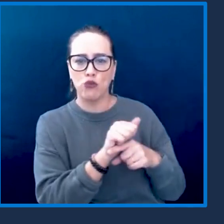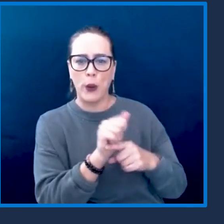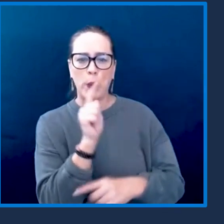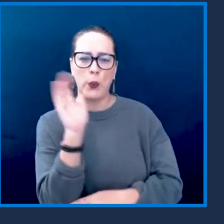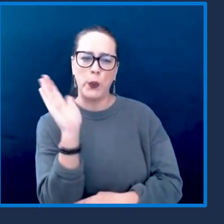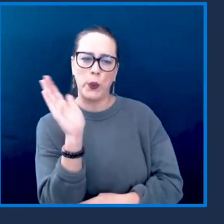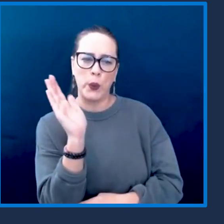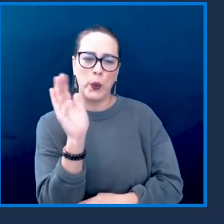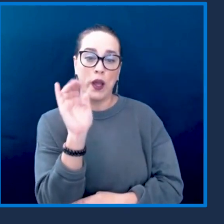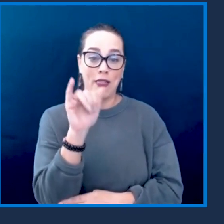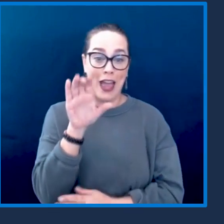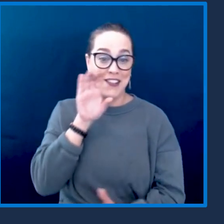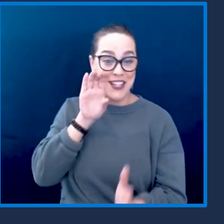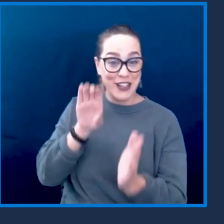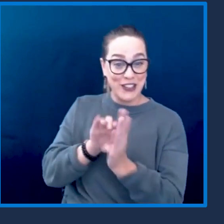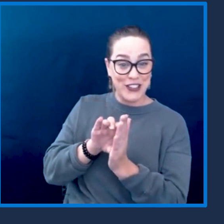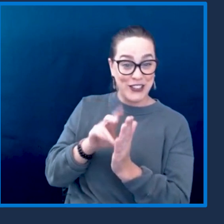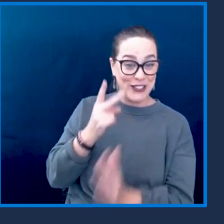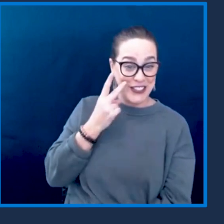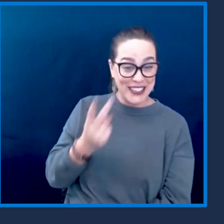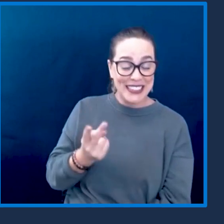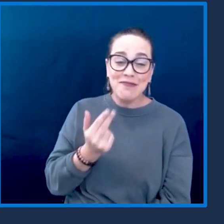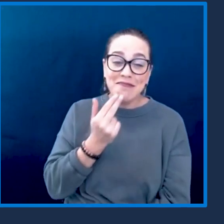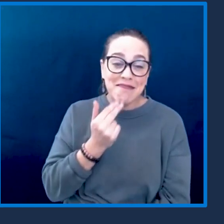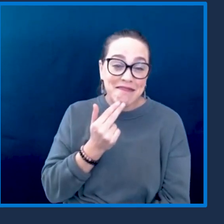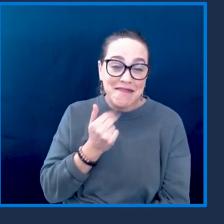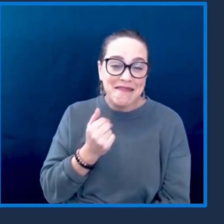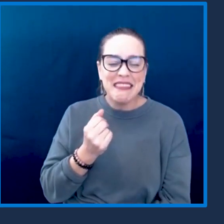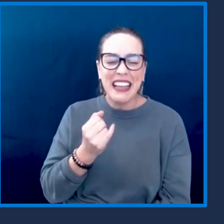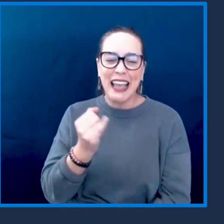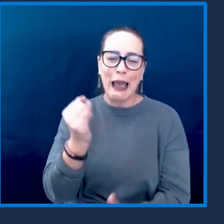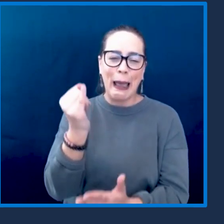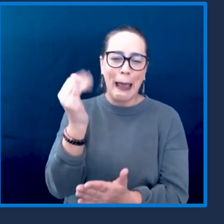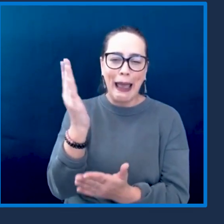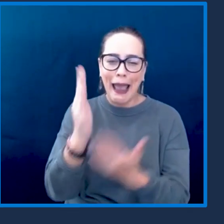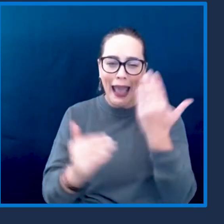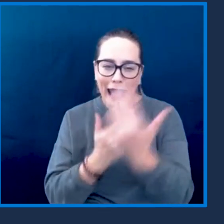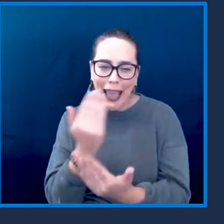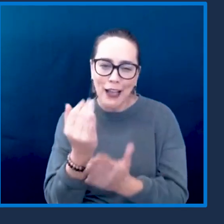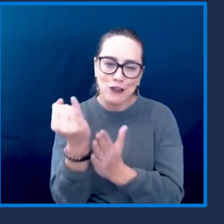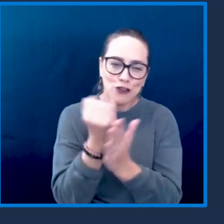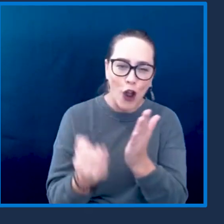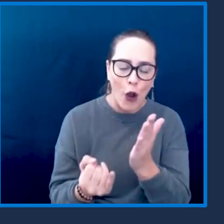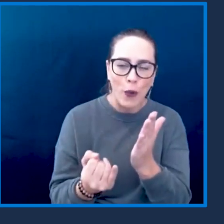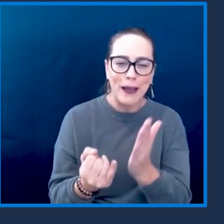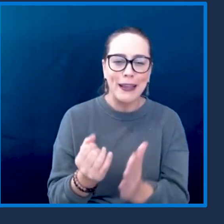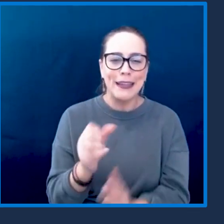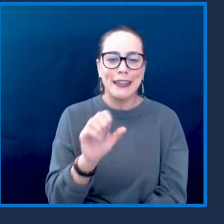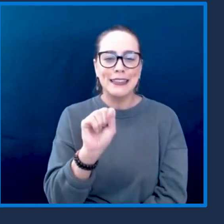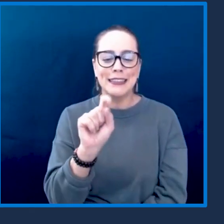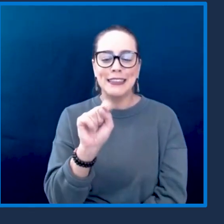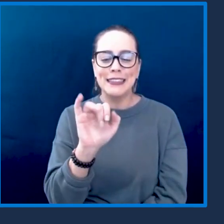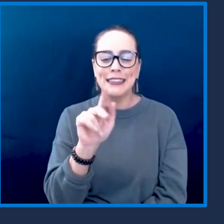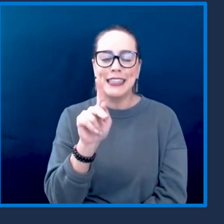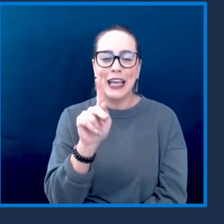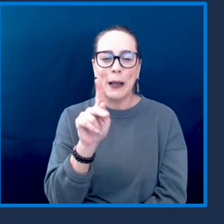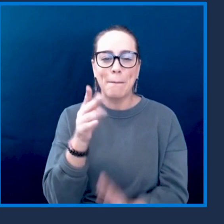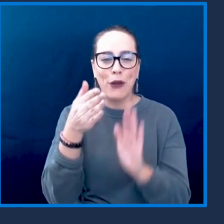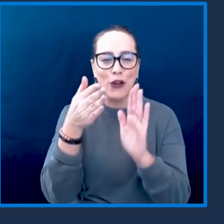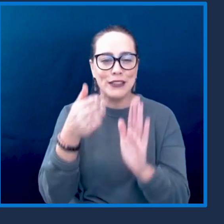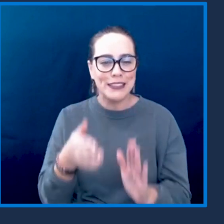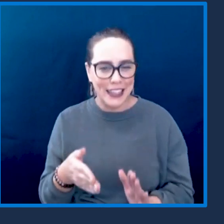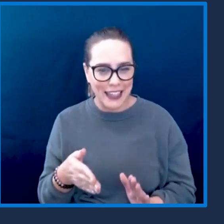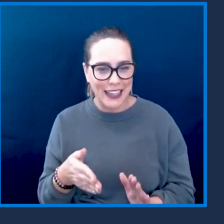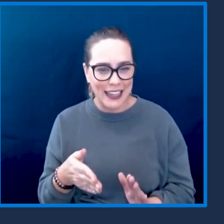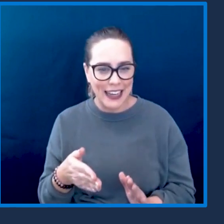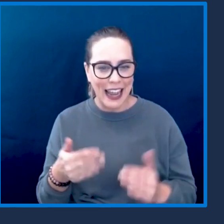page indicates that. It's a little hand drawing of a square stick person, and that person is wearing